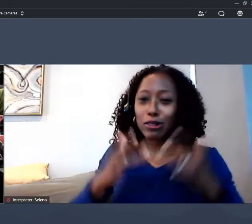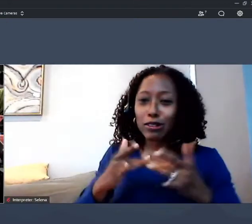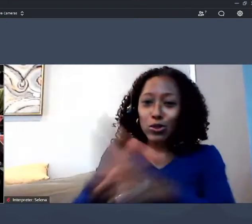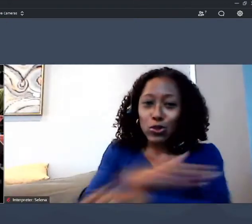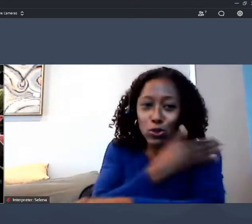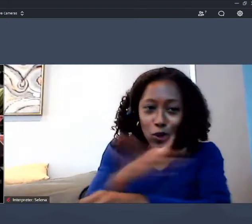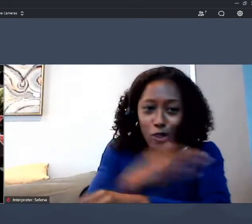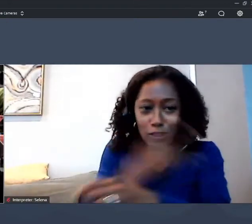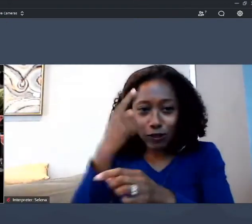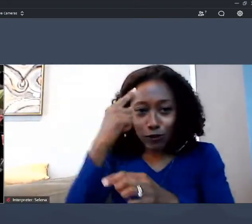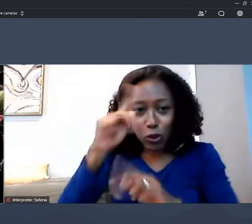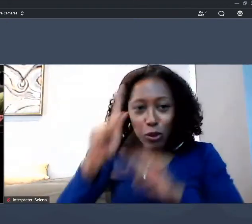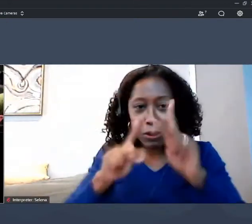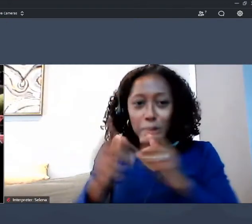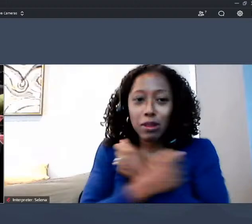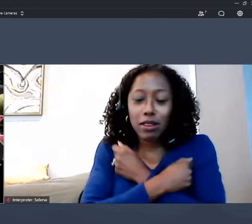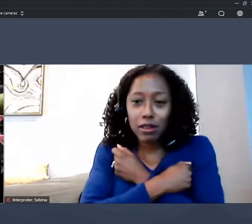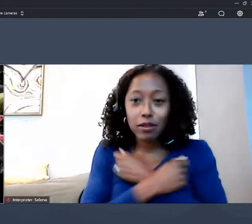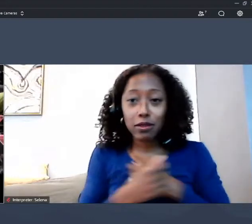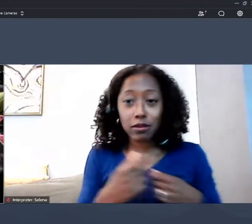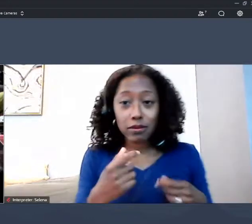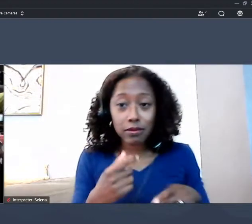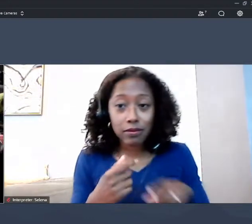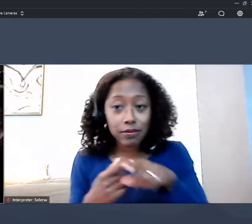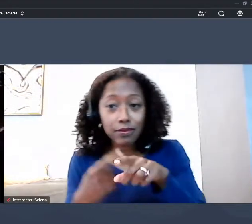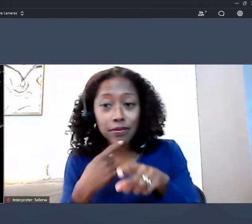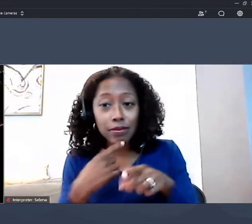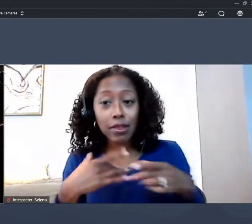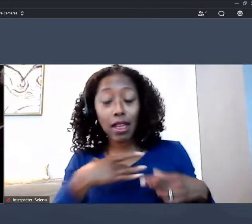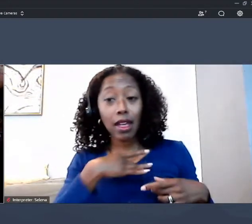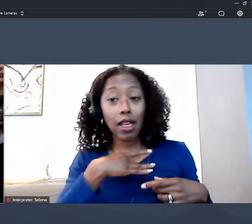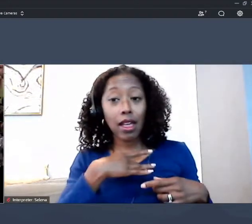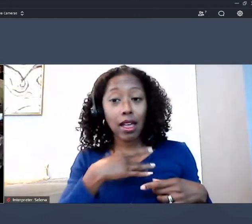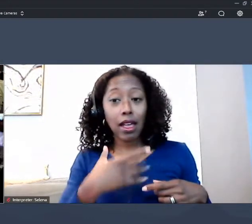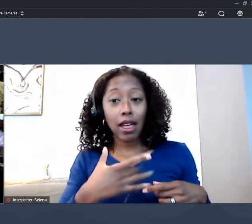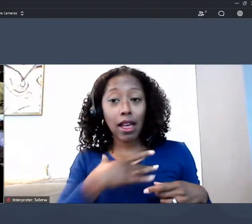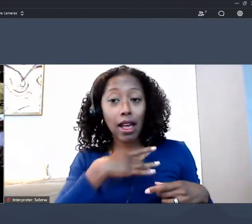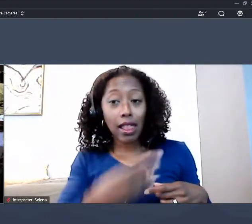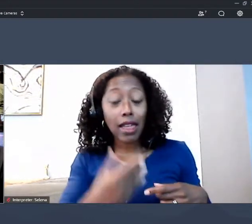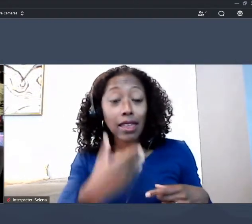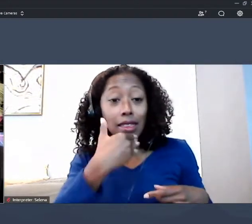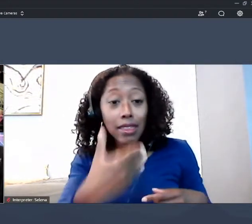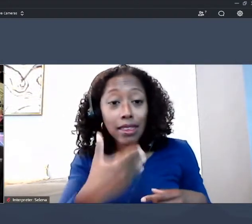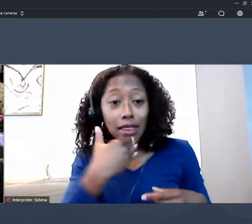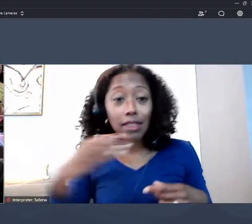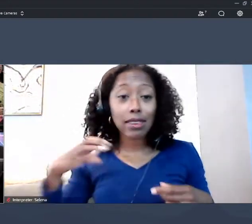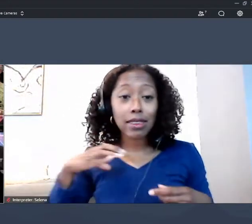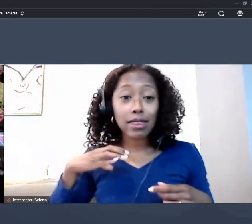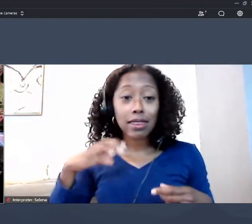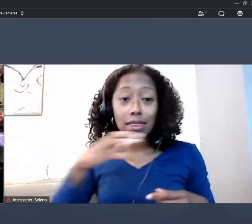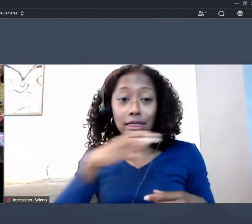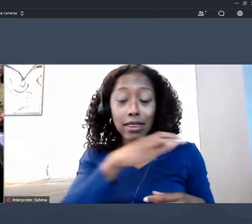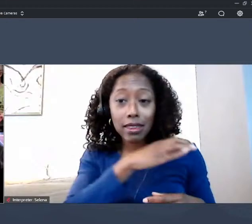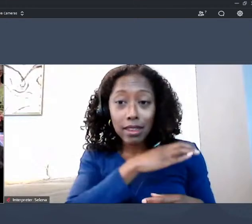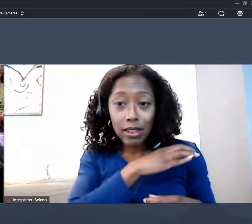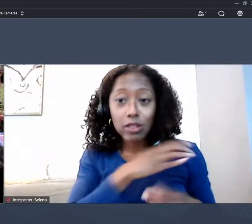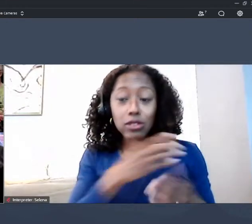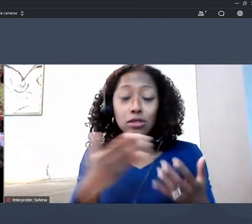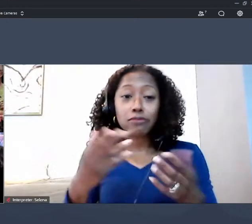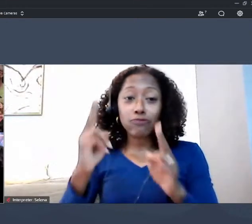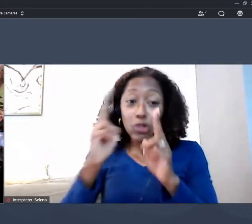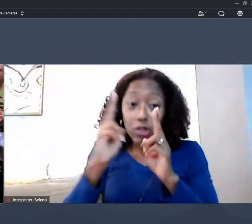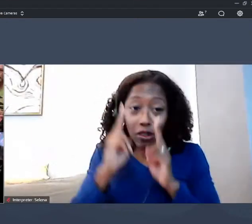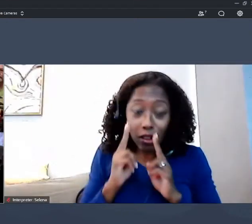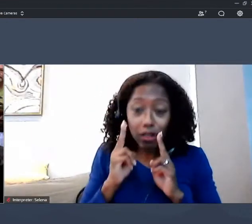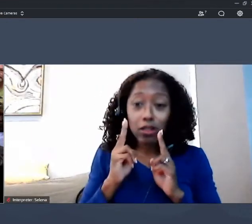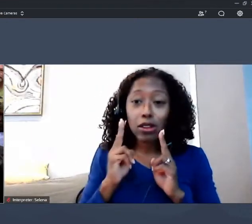Okay, gentlemen, y'all have anything you'd like to say? I'd like to thank the Untitled Council for giving us this honor, and we're